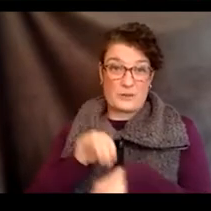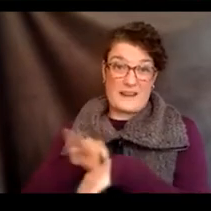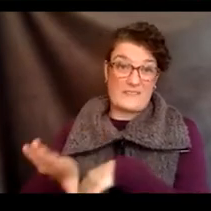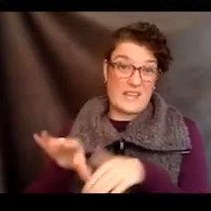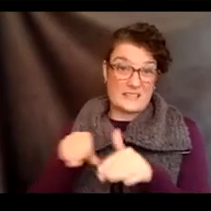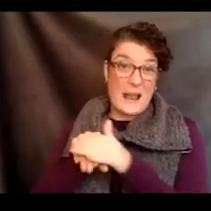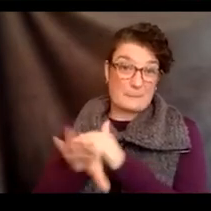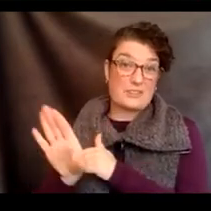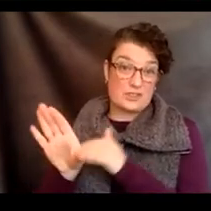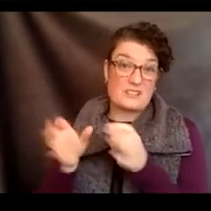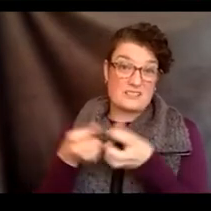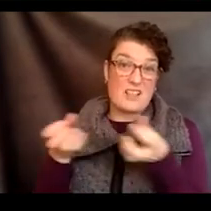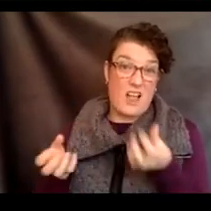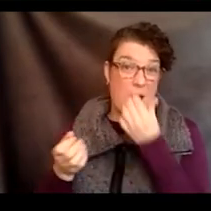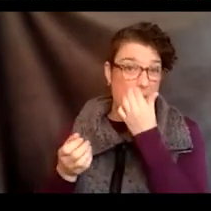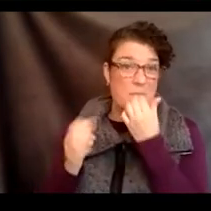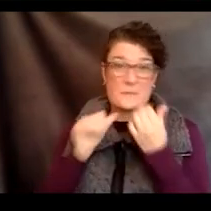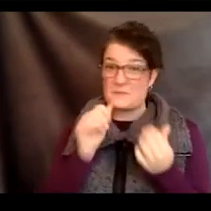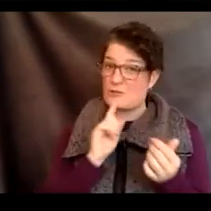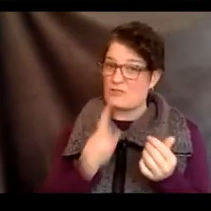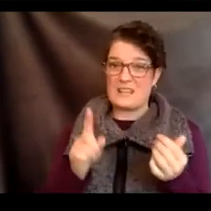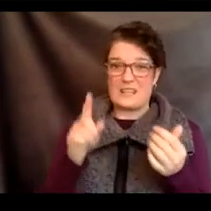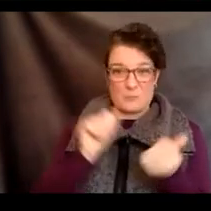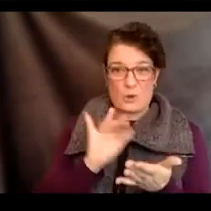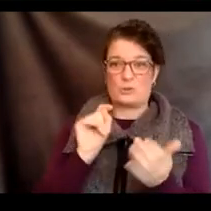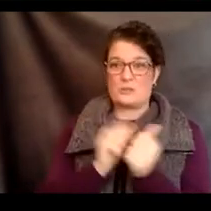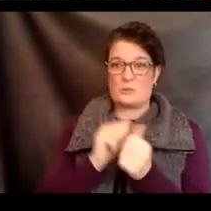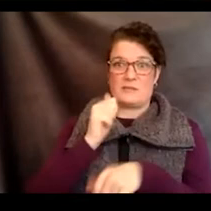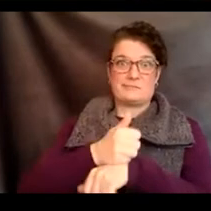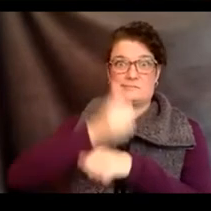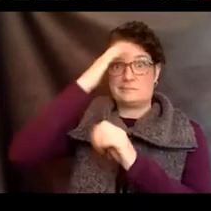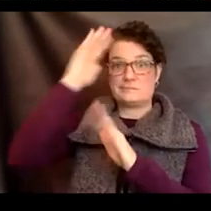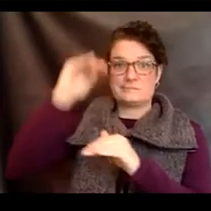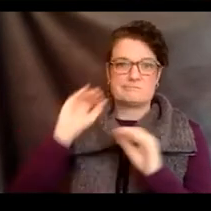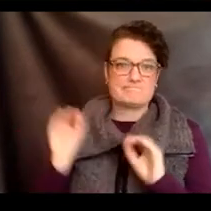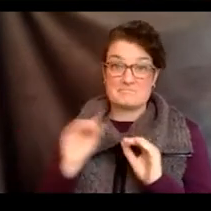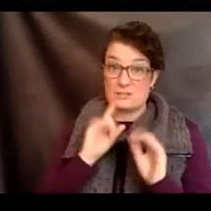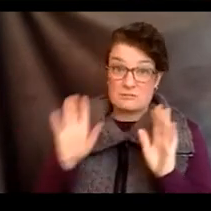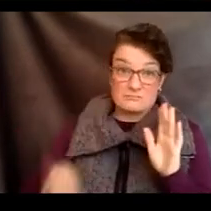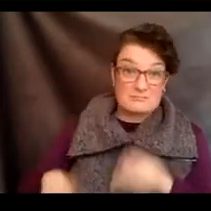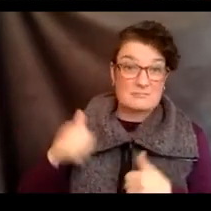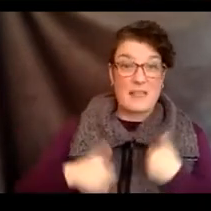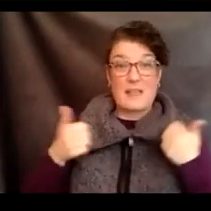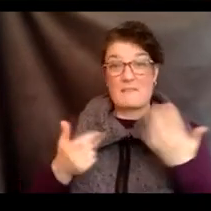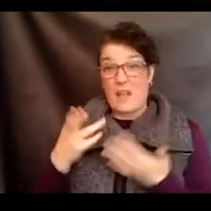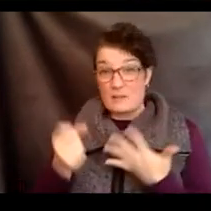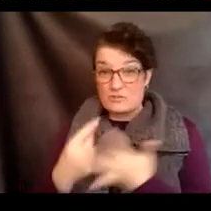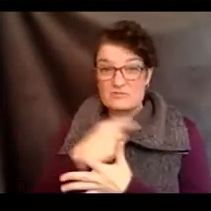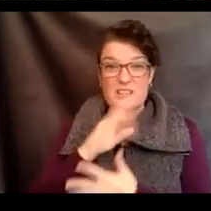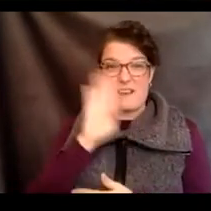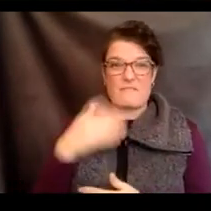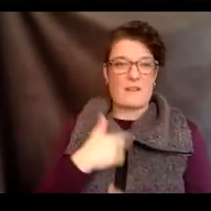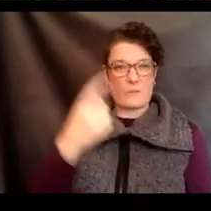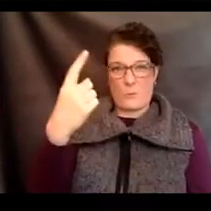admissions a lot. So I didn't really go in with any expectations. And throughout my whole life, throughout high school especially, I never had one top